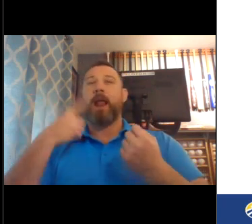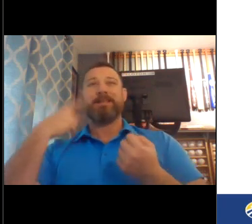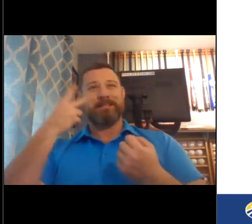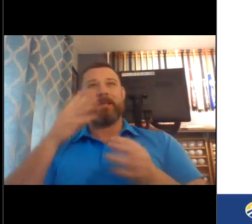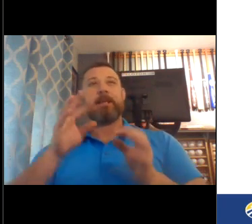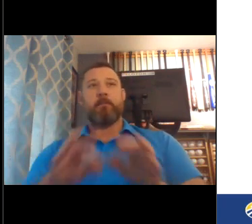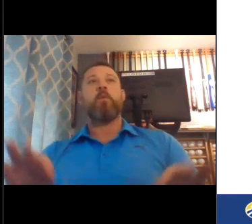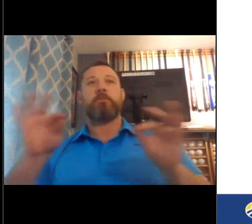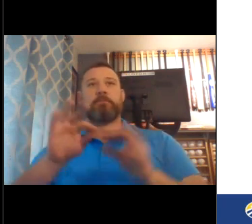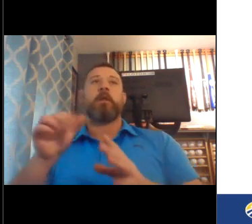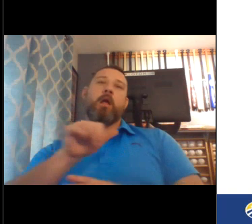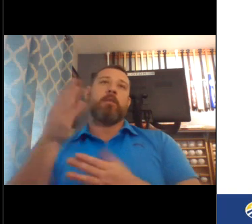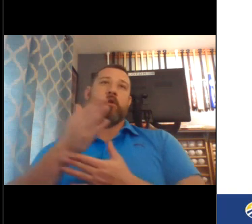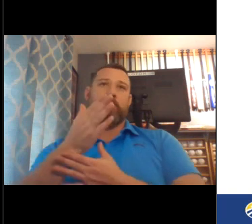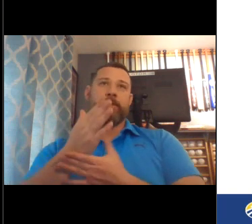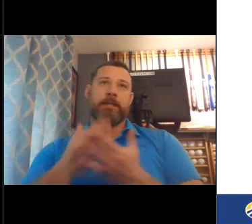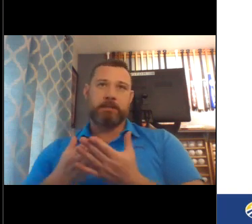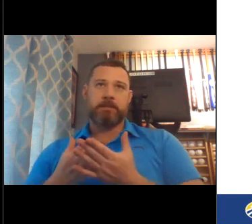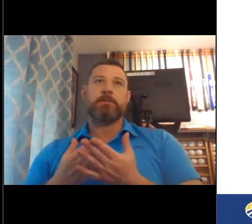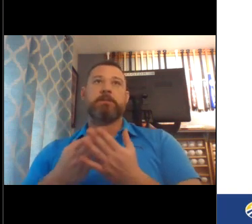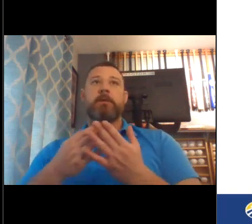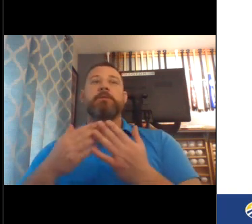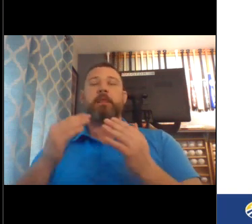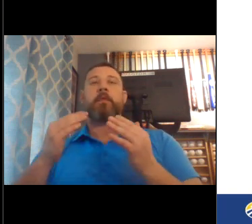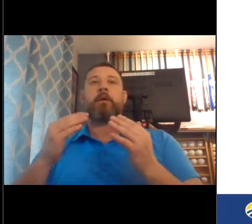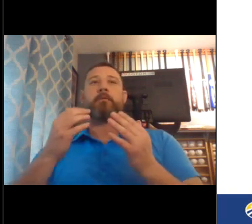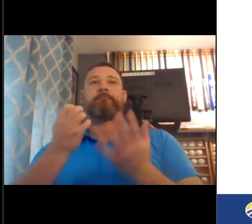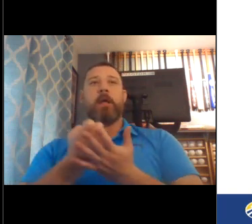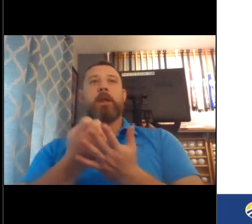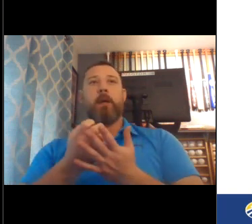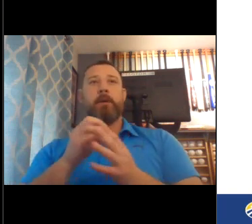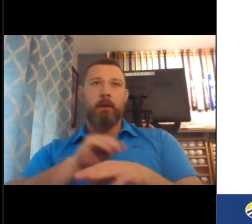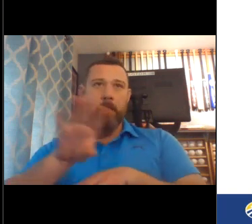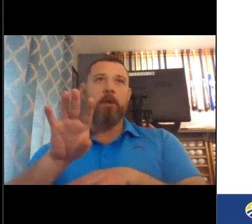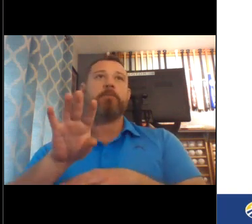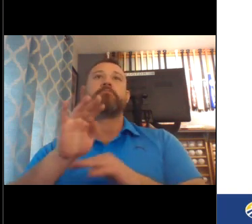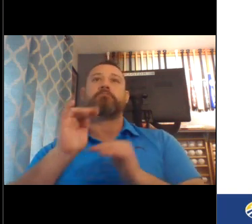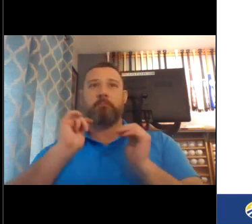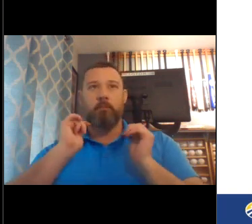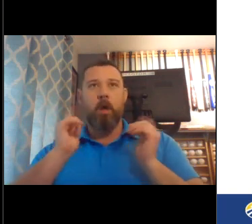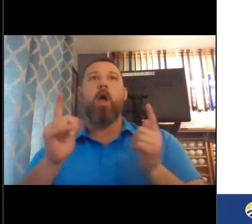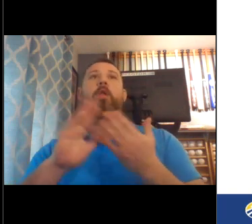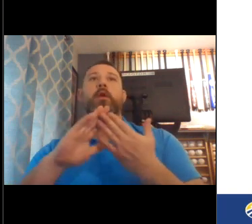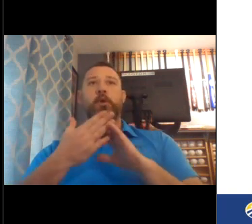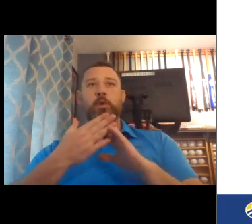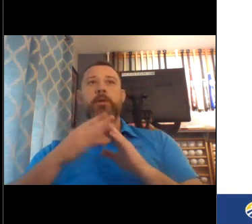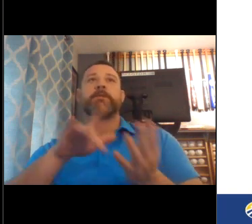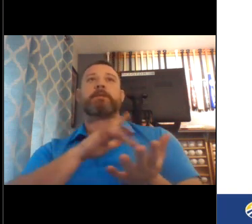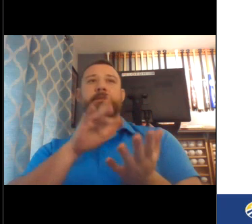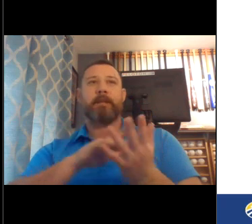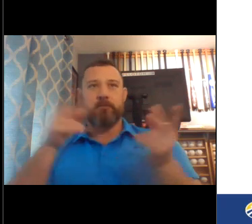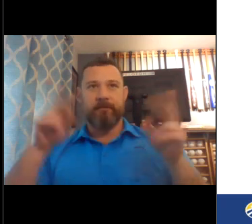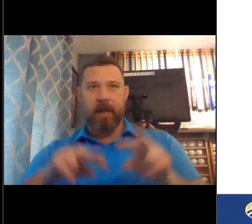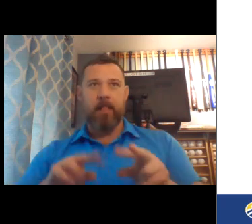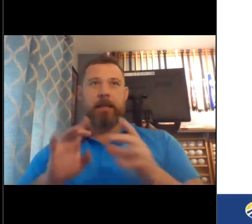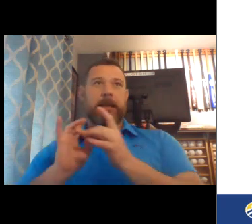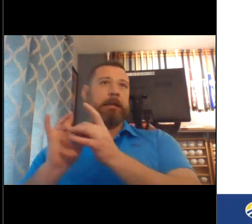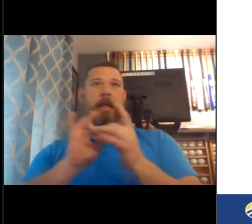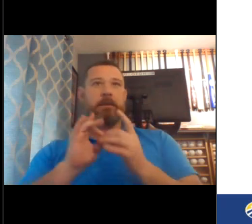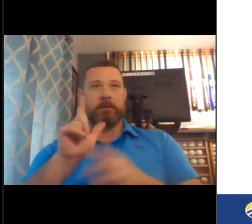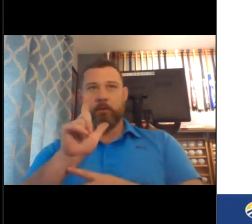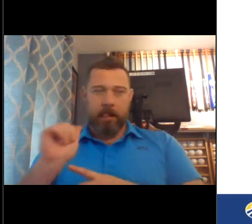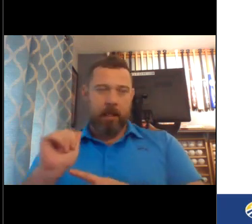piece certainly is that economic impact of all of those communities in the Central Valley connecting to Los Angeles and San